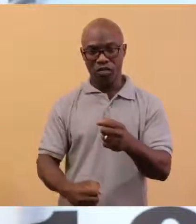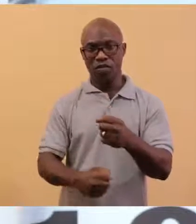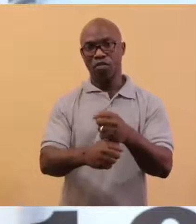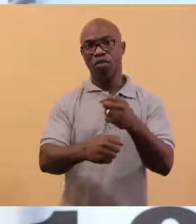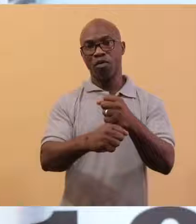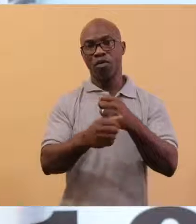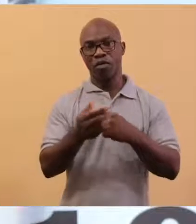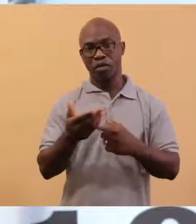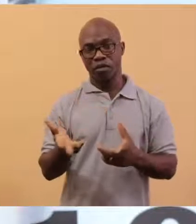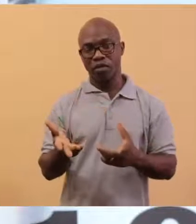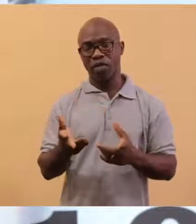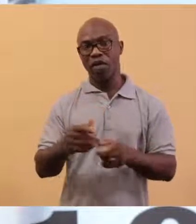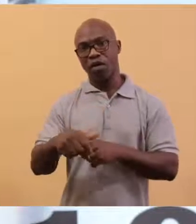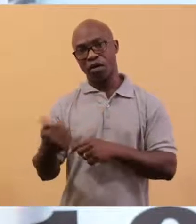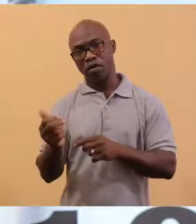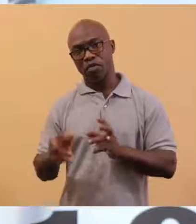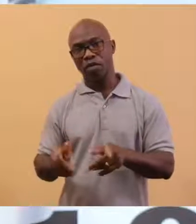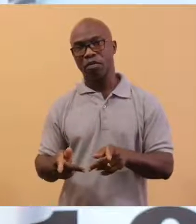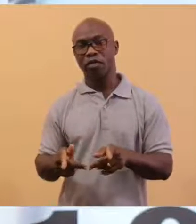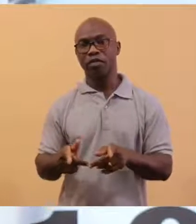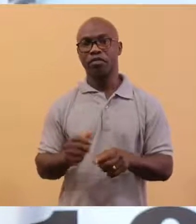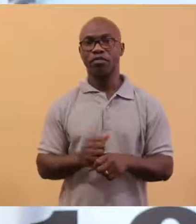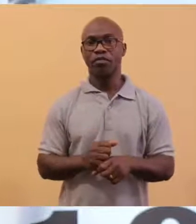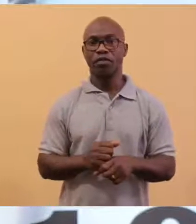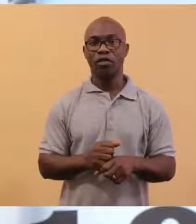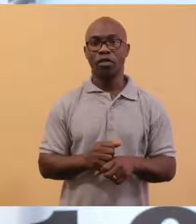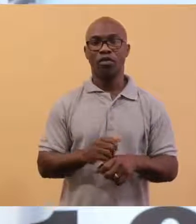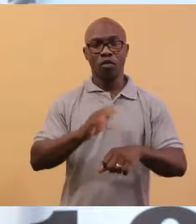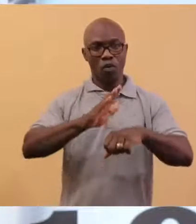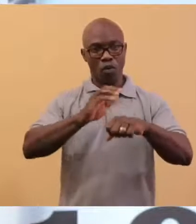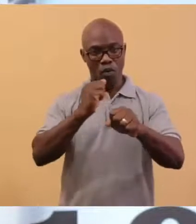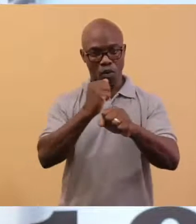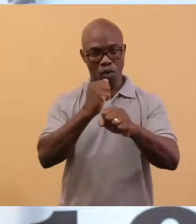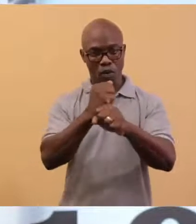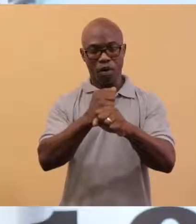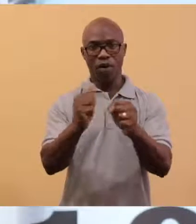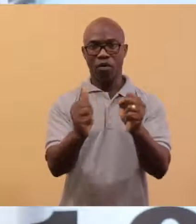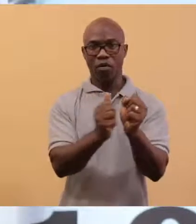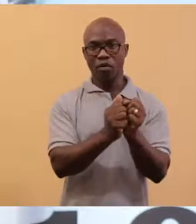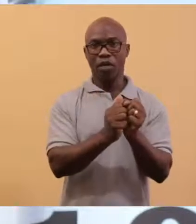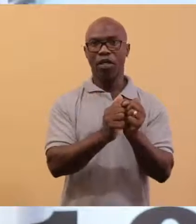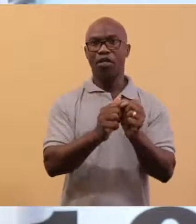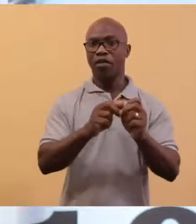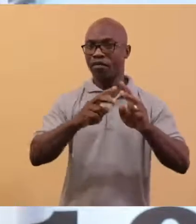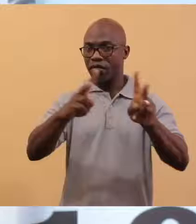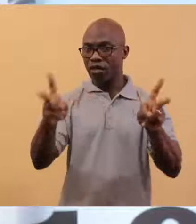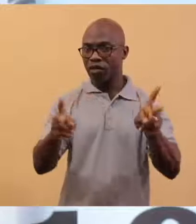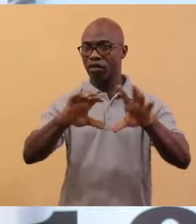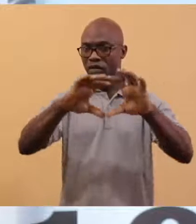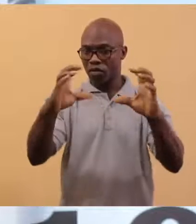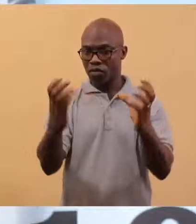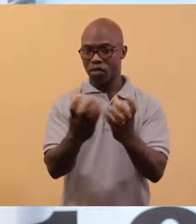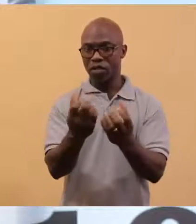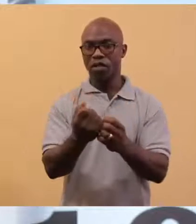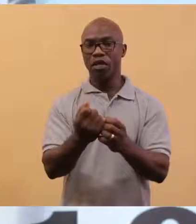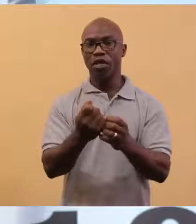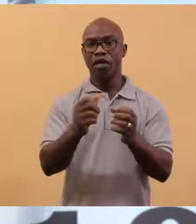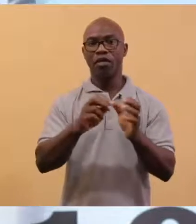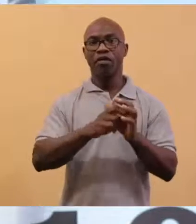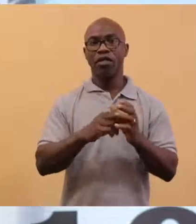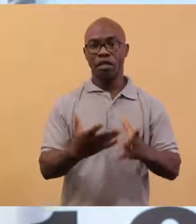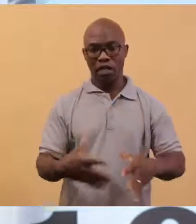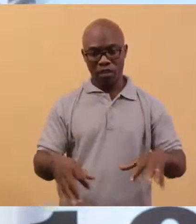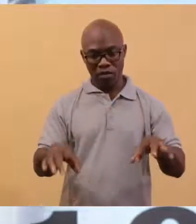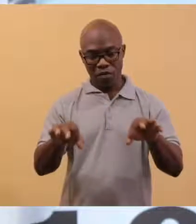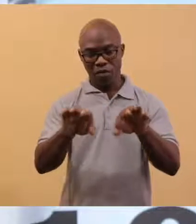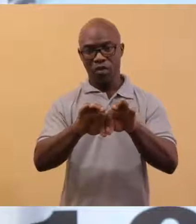pandemic. We need you to impress upon your villagers and workers the importance of what we